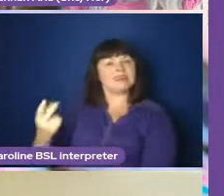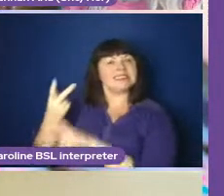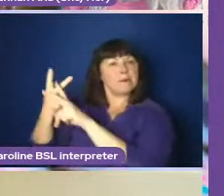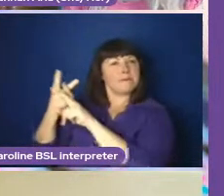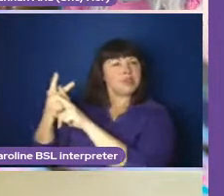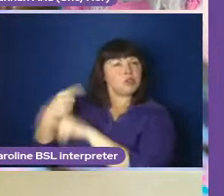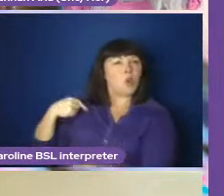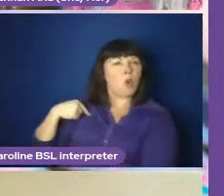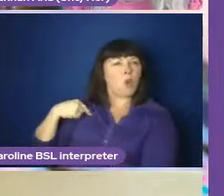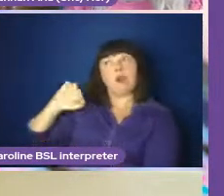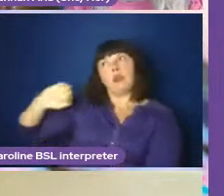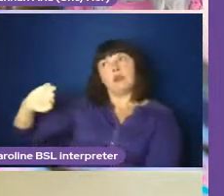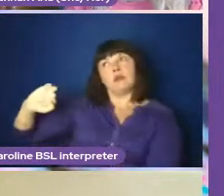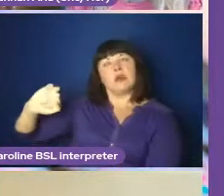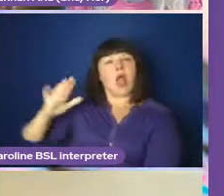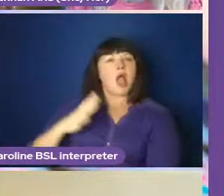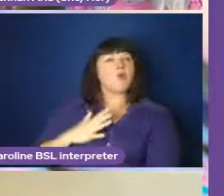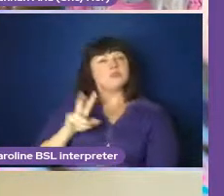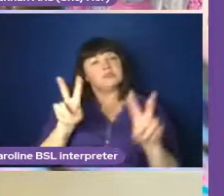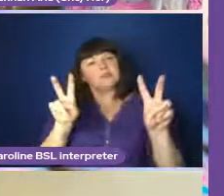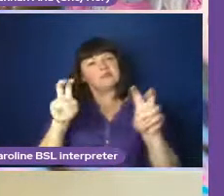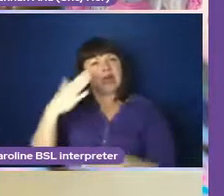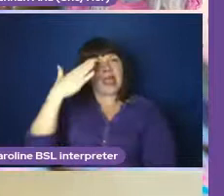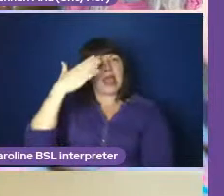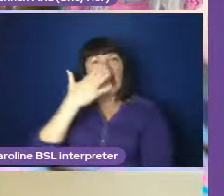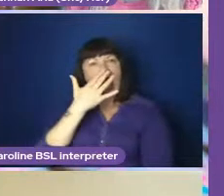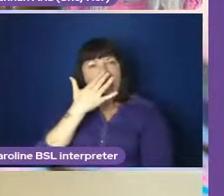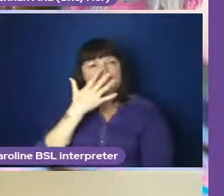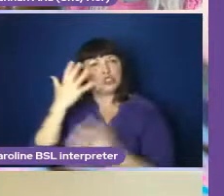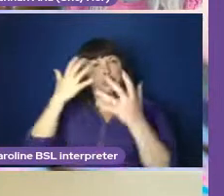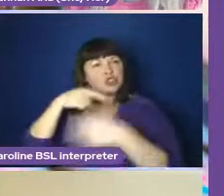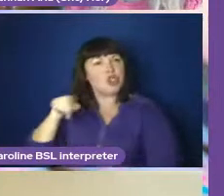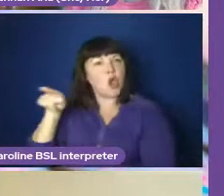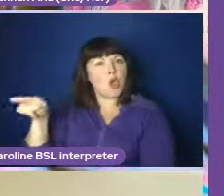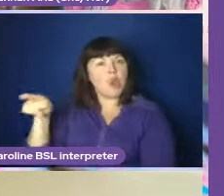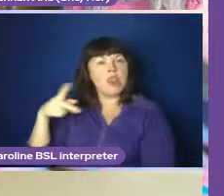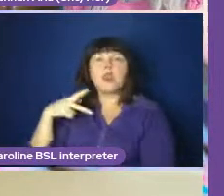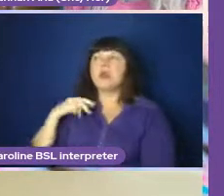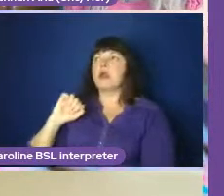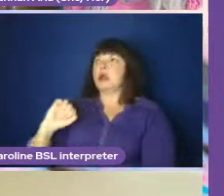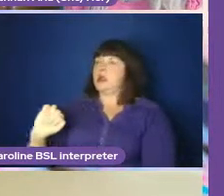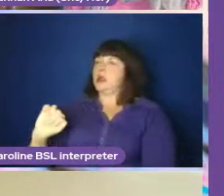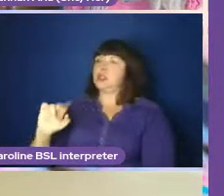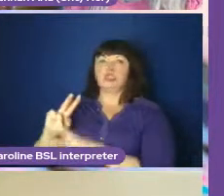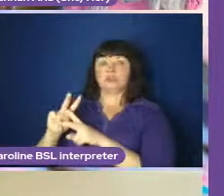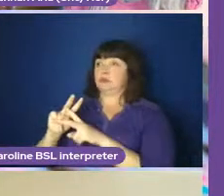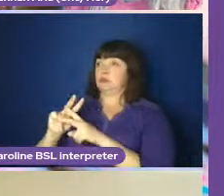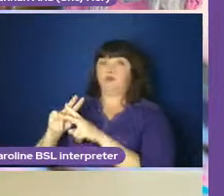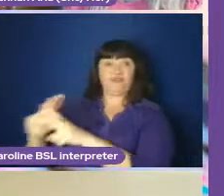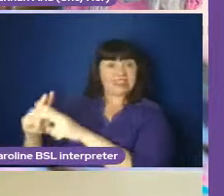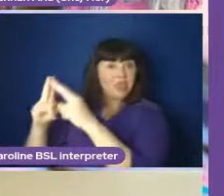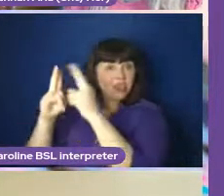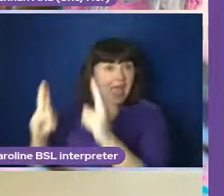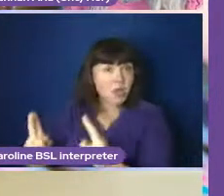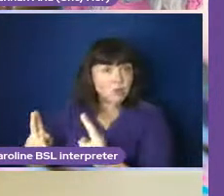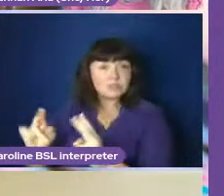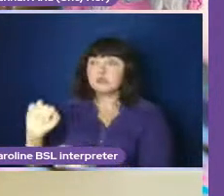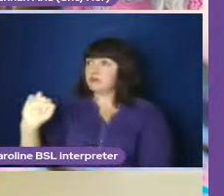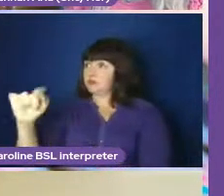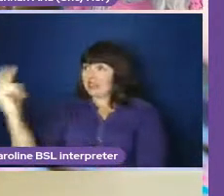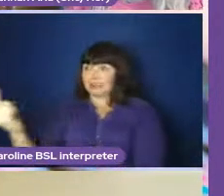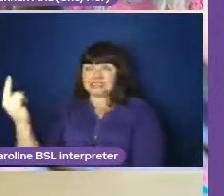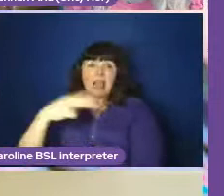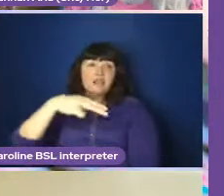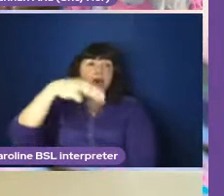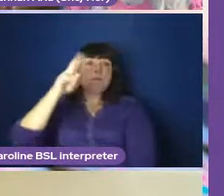and I loved watching them paint. So I just go around their houses and talk to them while they were painting. I learned a lot. So,